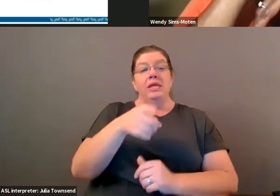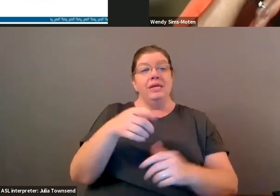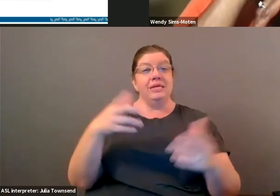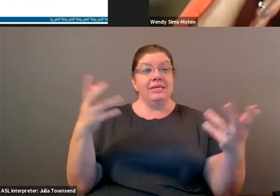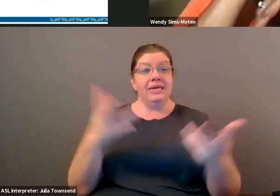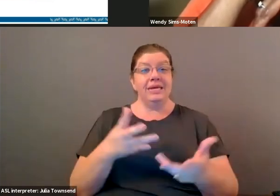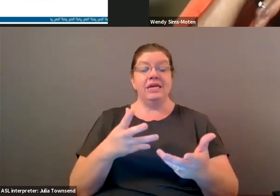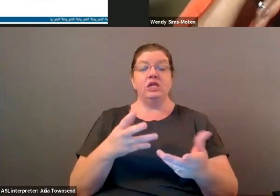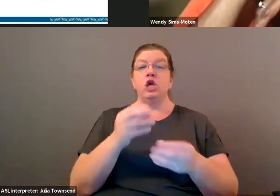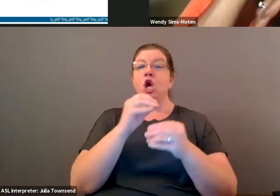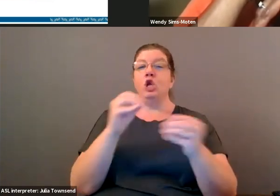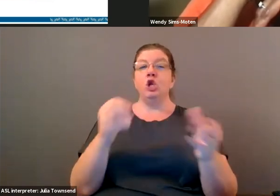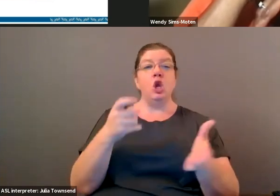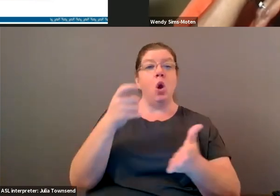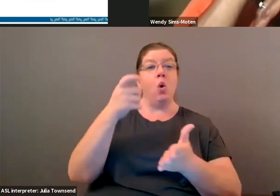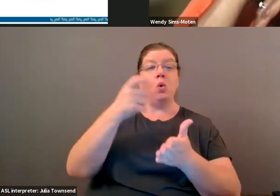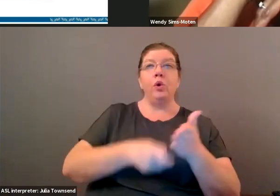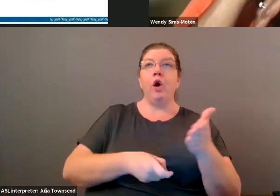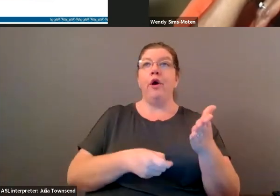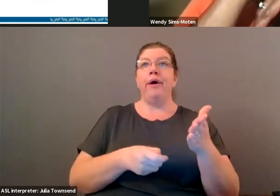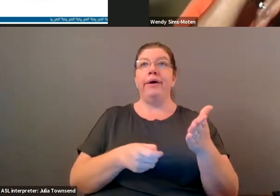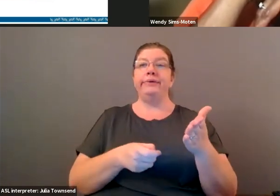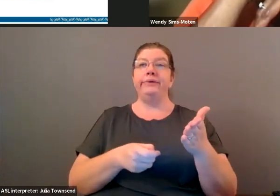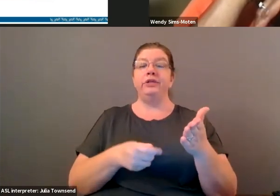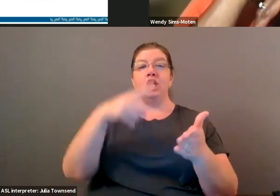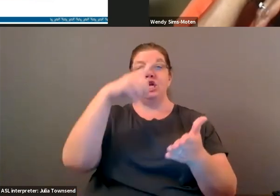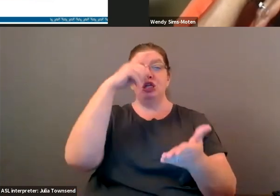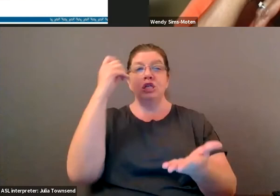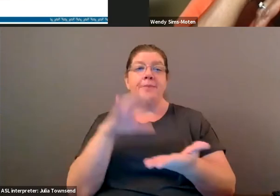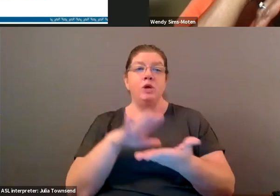a no-cost